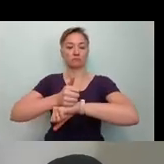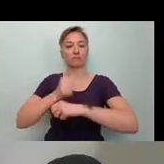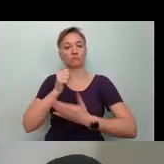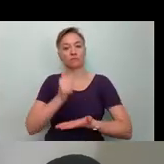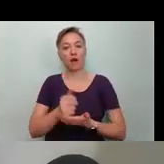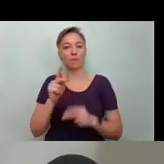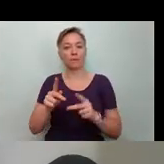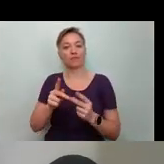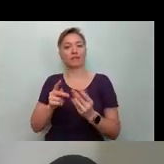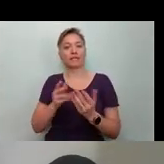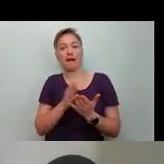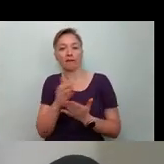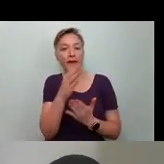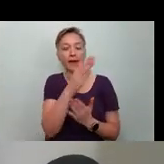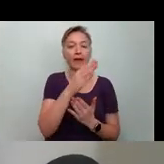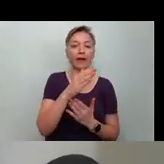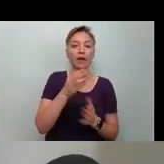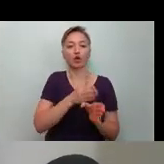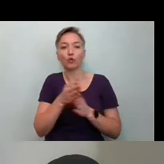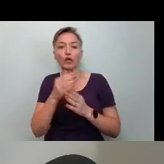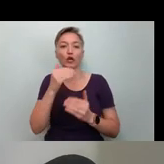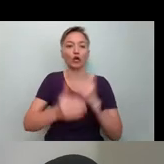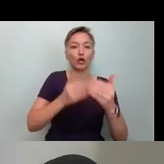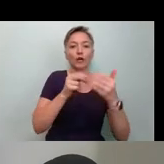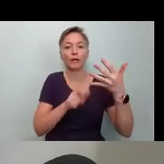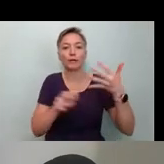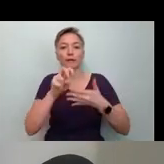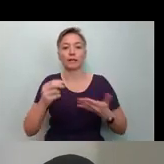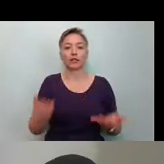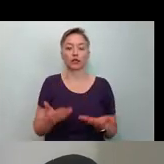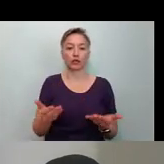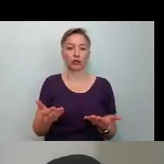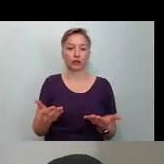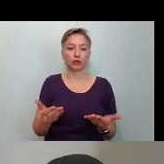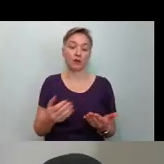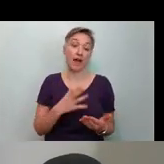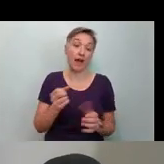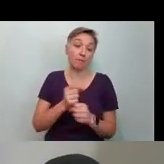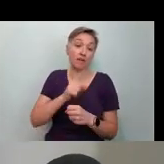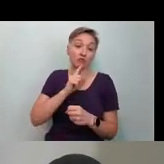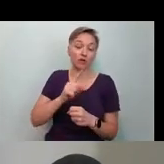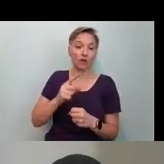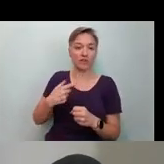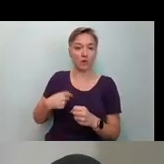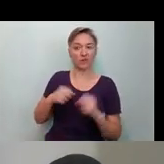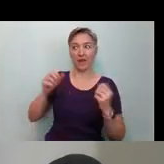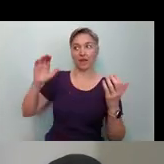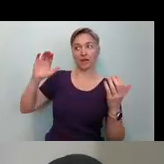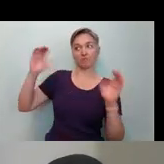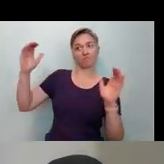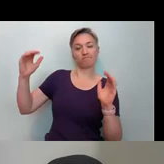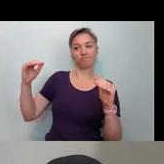their career here. And we have to make sure we do that also in a way that we're relevant to the job market. So